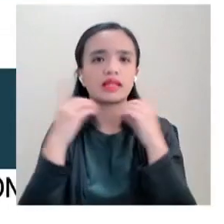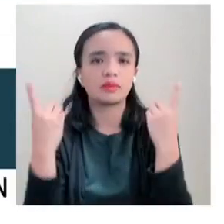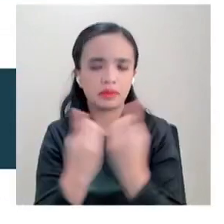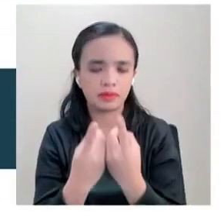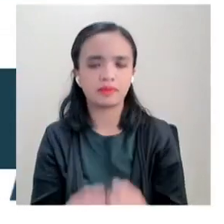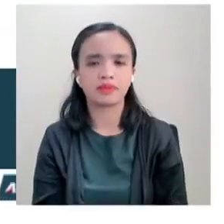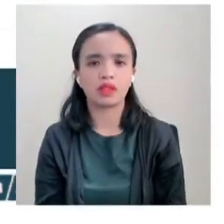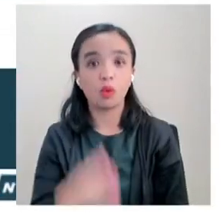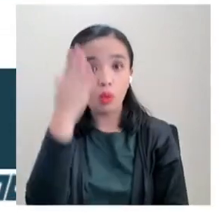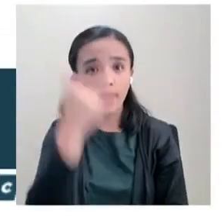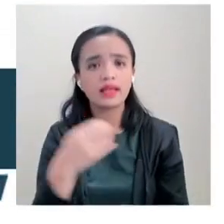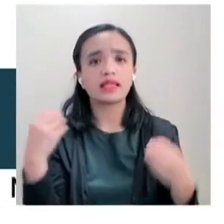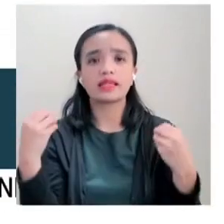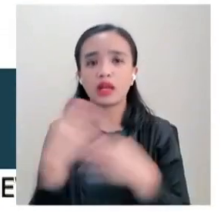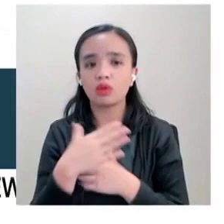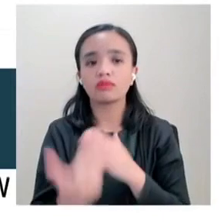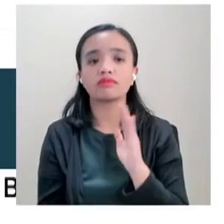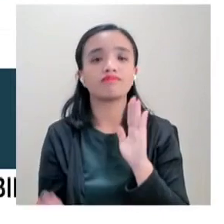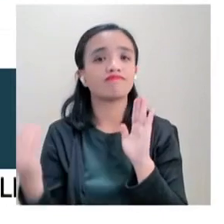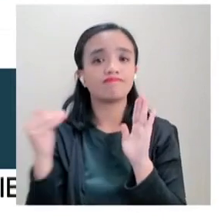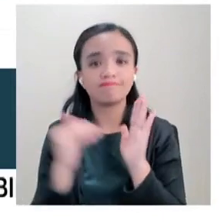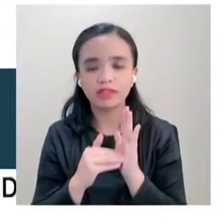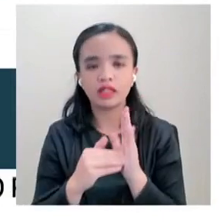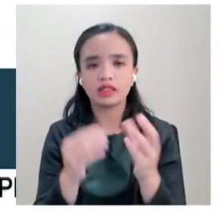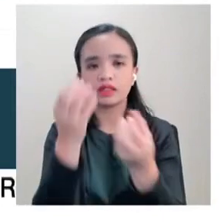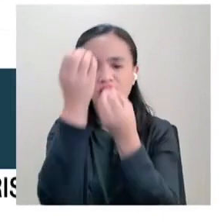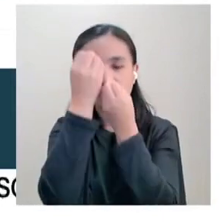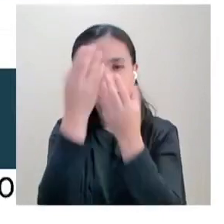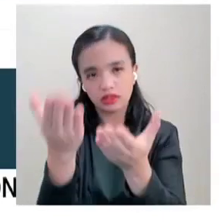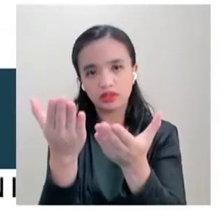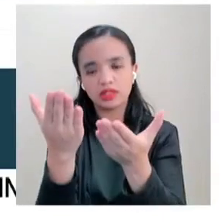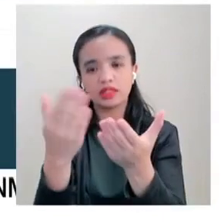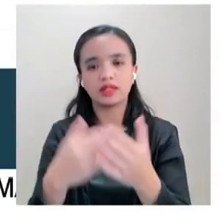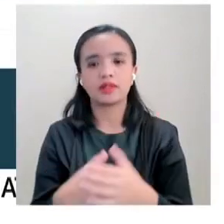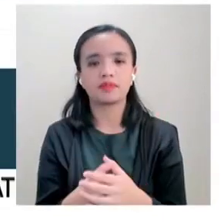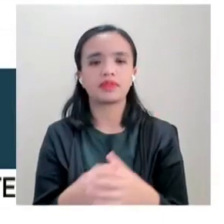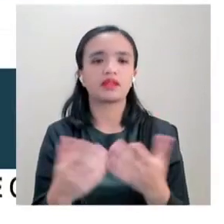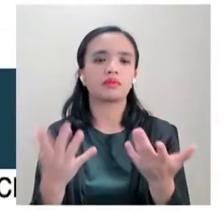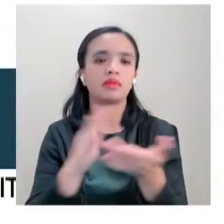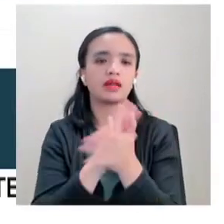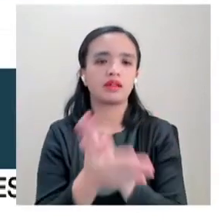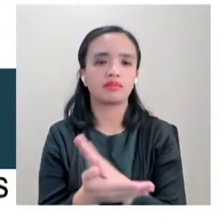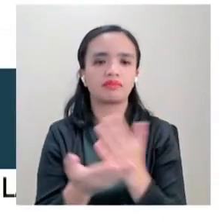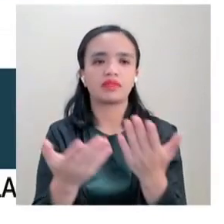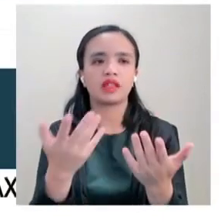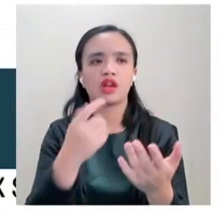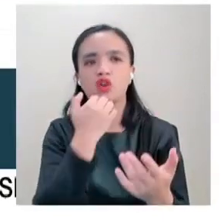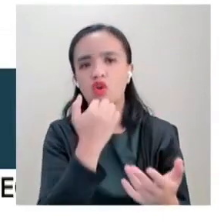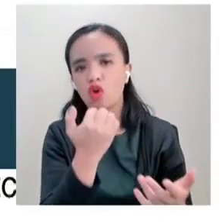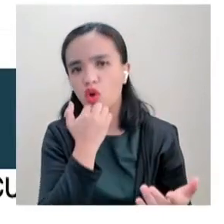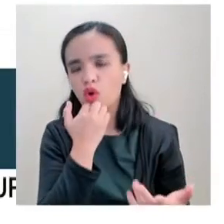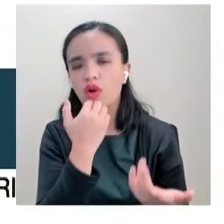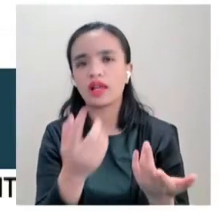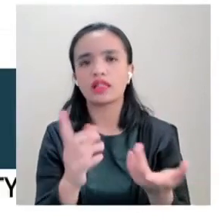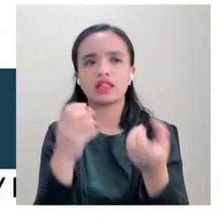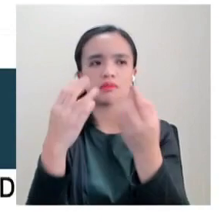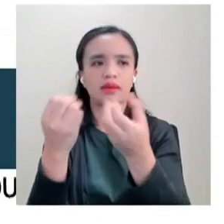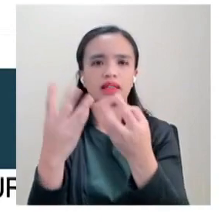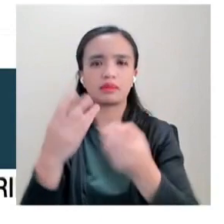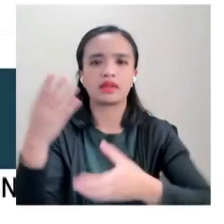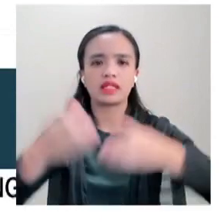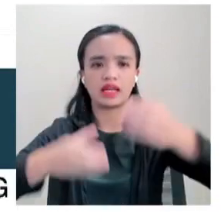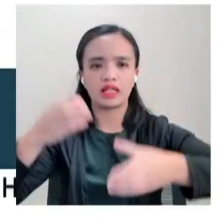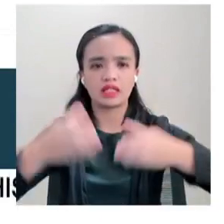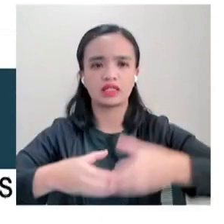fear that, again, information will be skewed, it will become malicious, and then they will end up with a lot of cases na wala naman